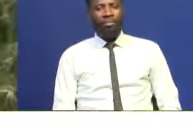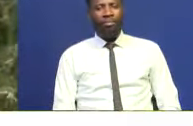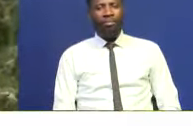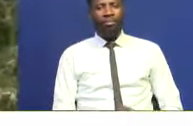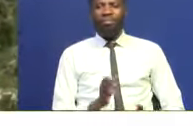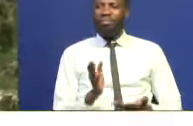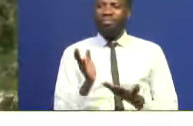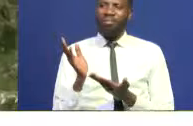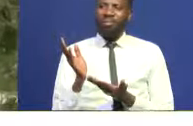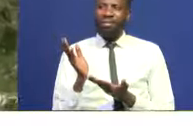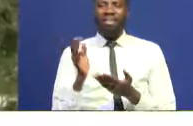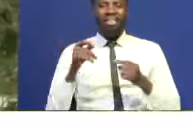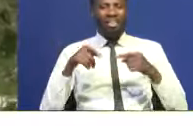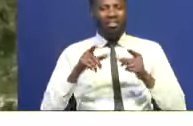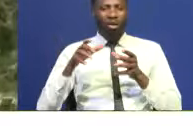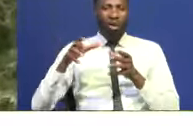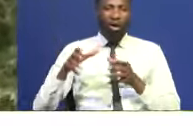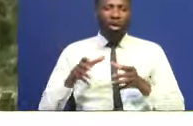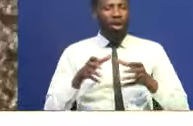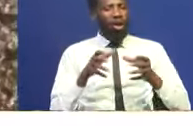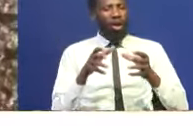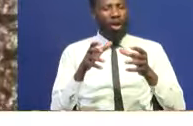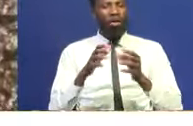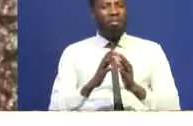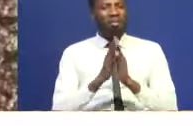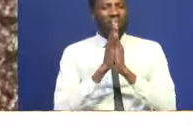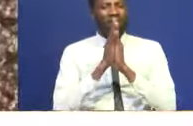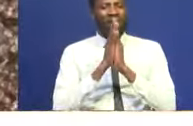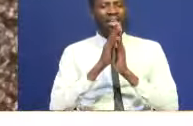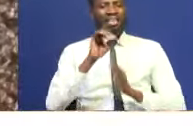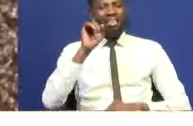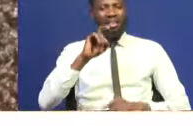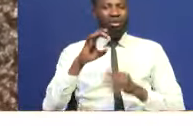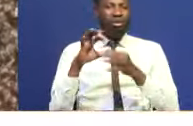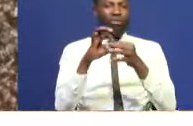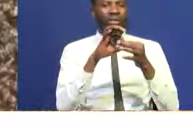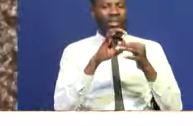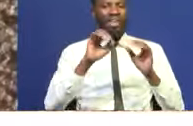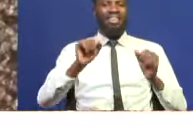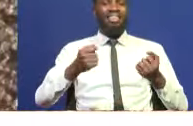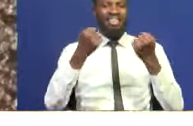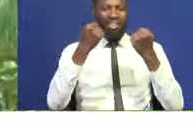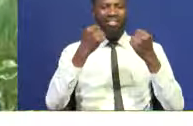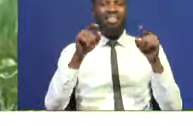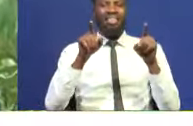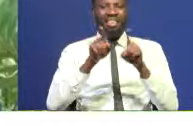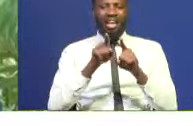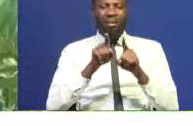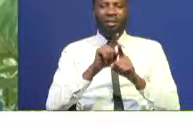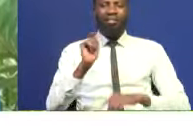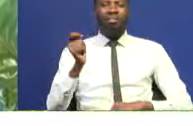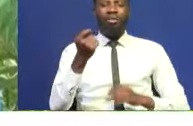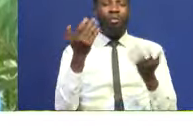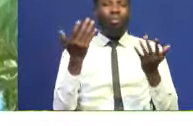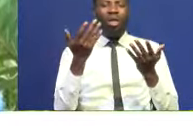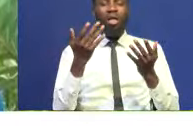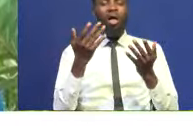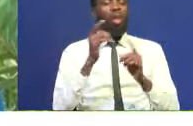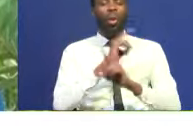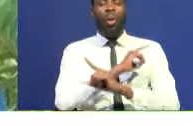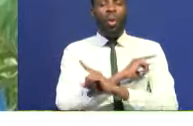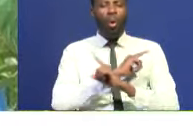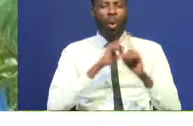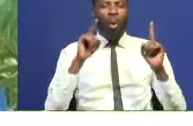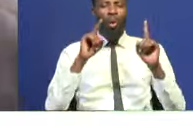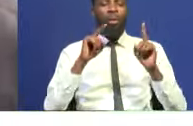Around the mountain, they walked and prayed for unity, for safety, and for the kind of Kenya where no servant of God has to die